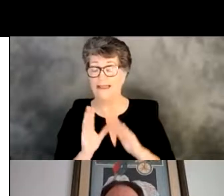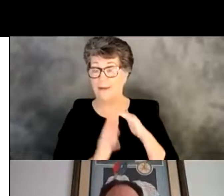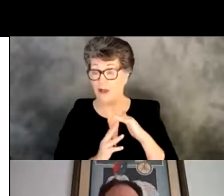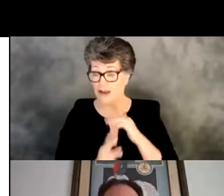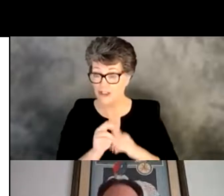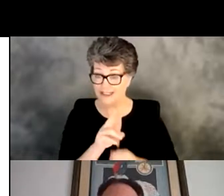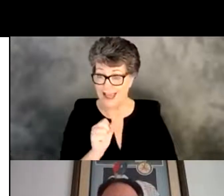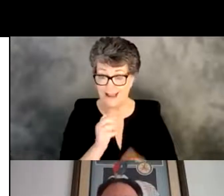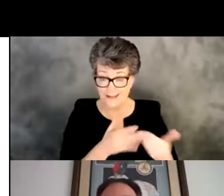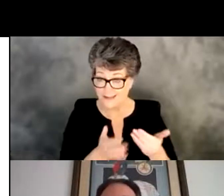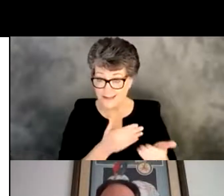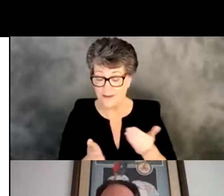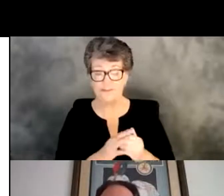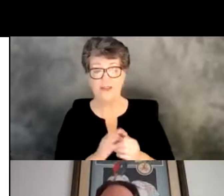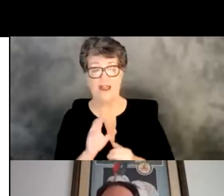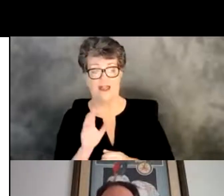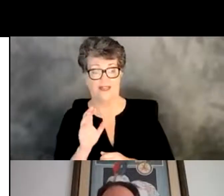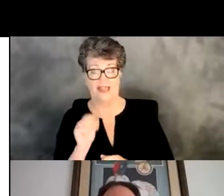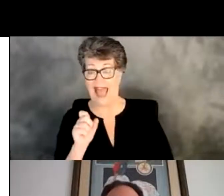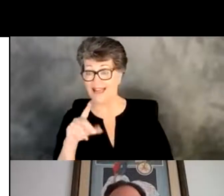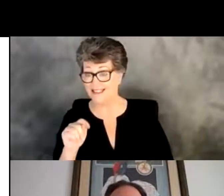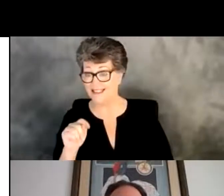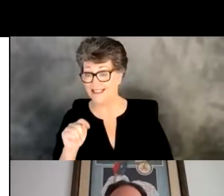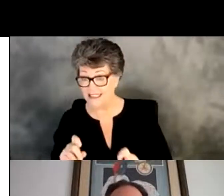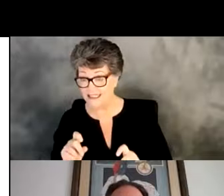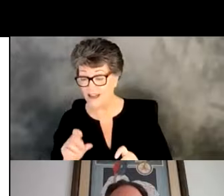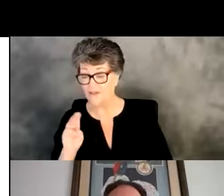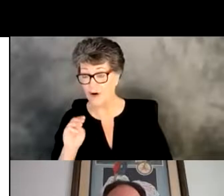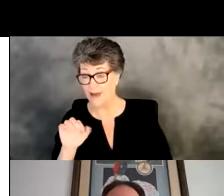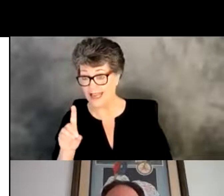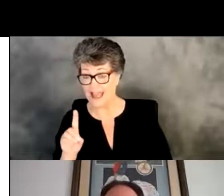elimination of the Medi-Cal asset test, additional dollars for senior